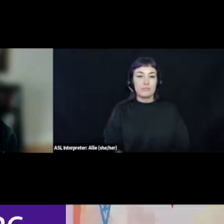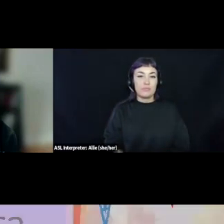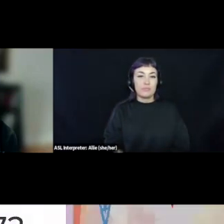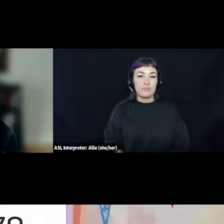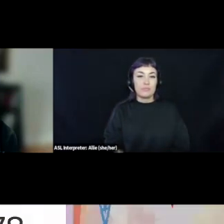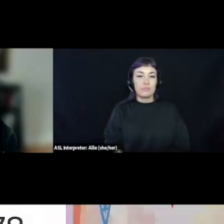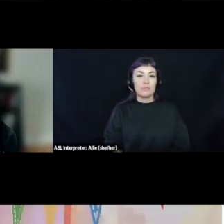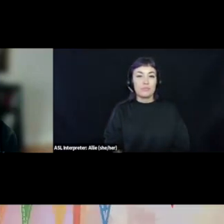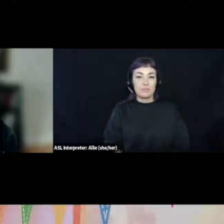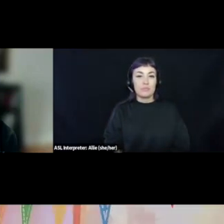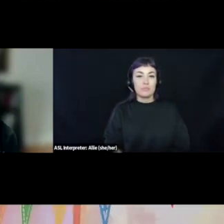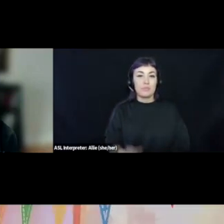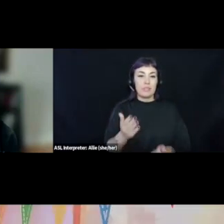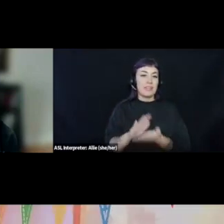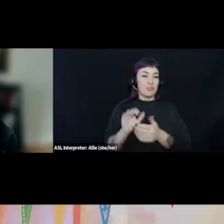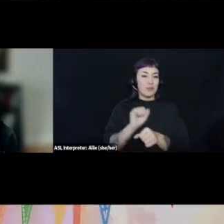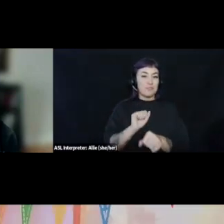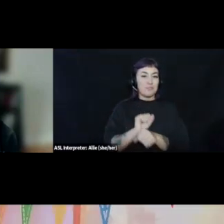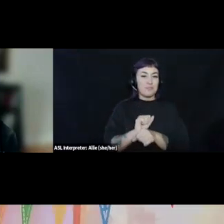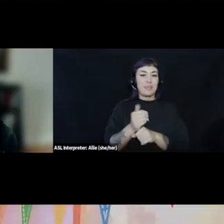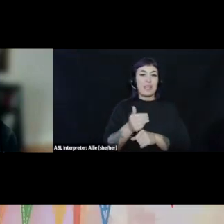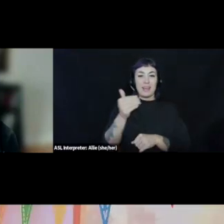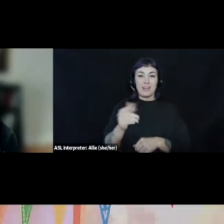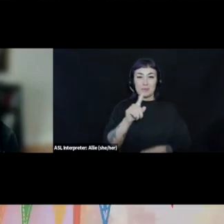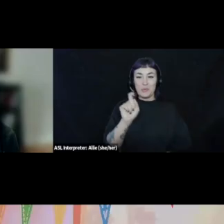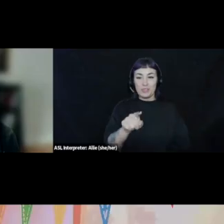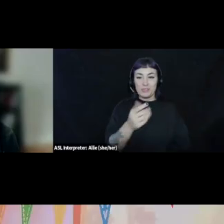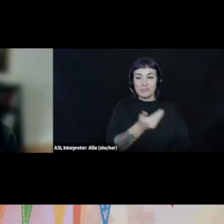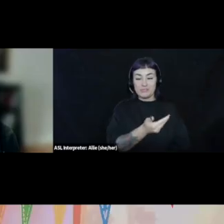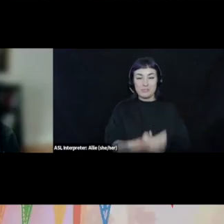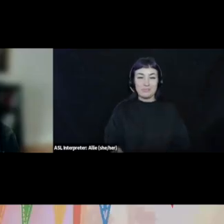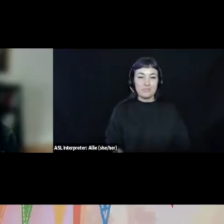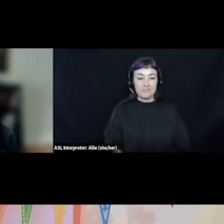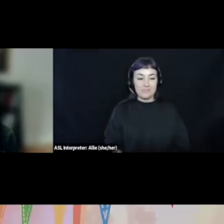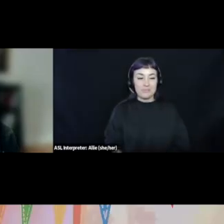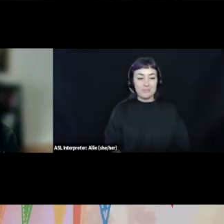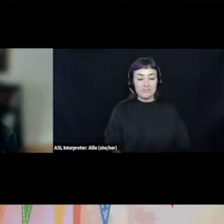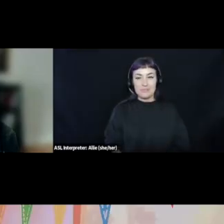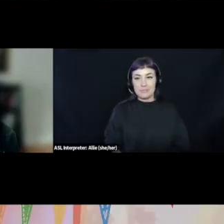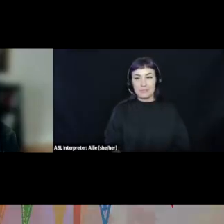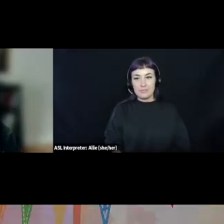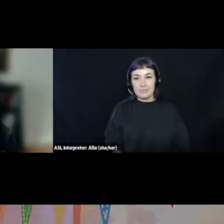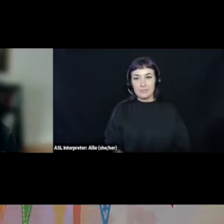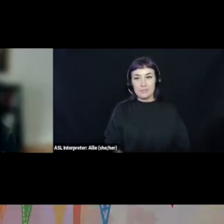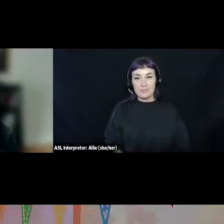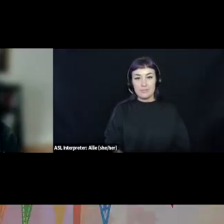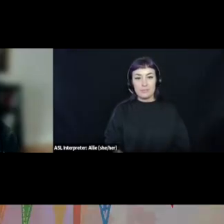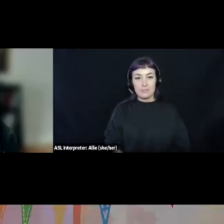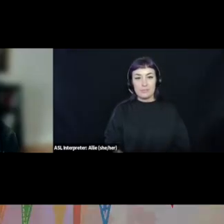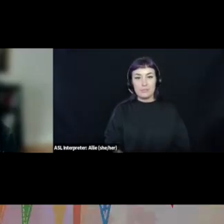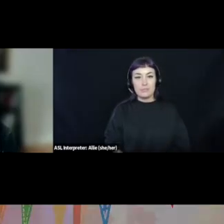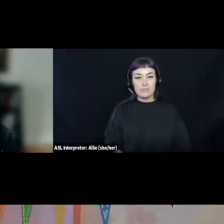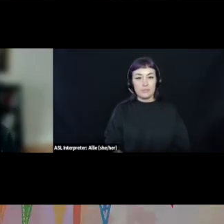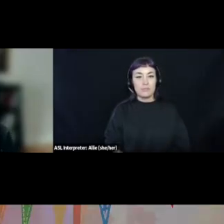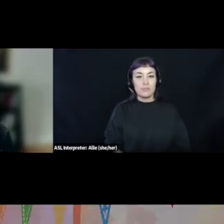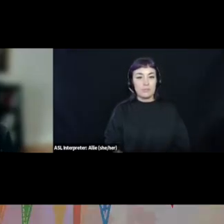All right, nice job. Next one. Which of these is the least effective method of birth control of the